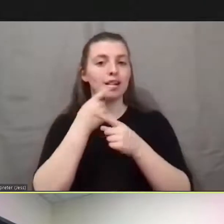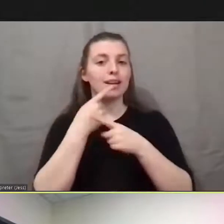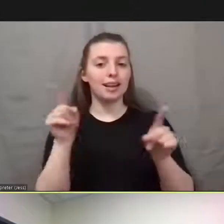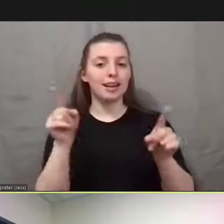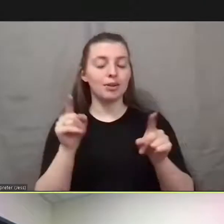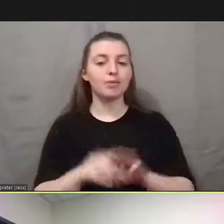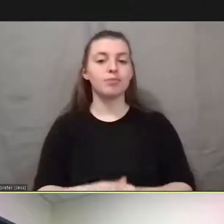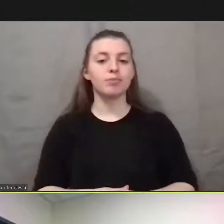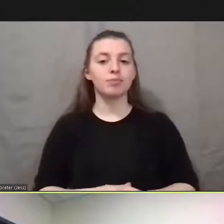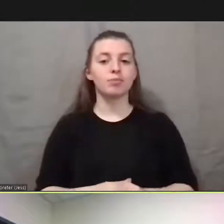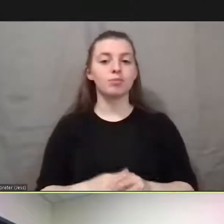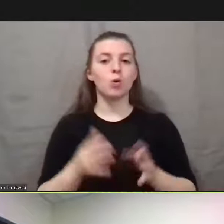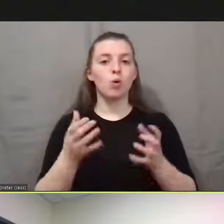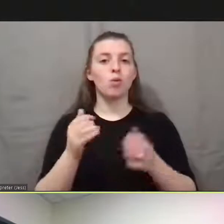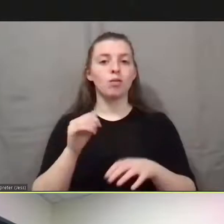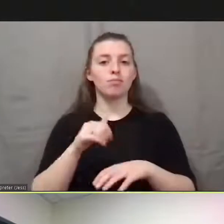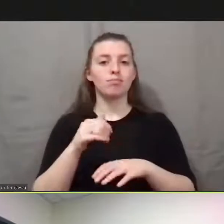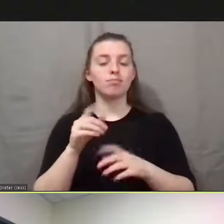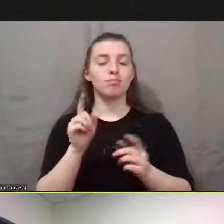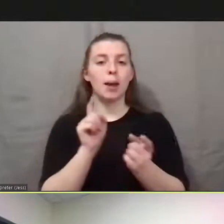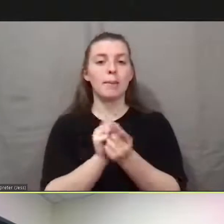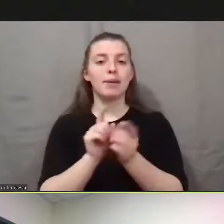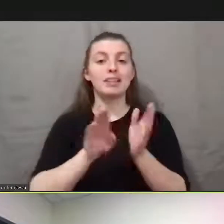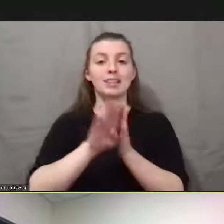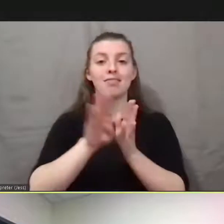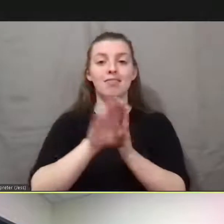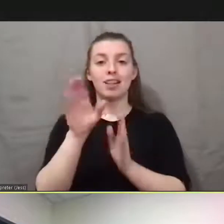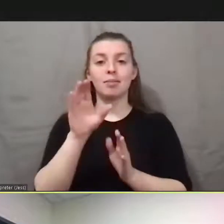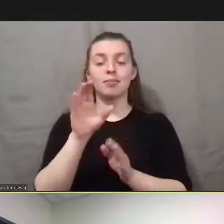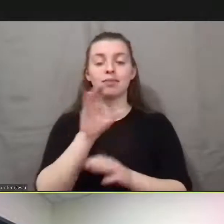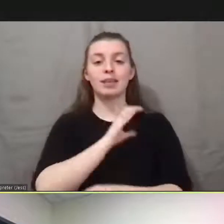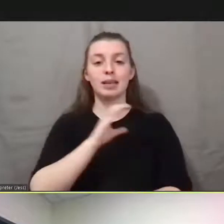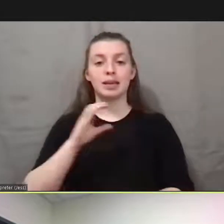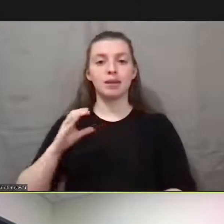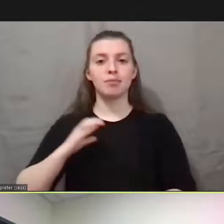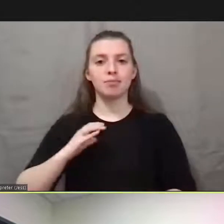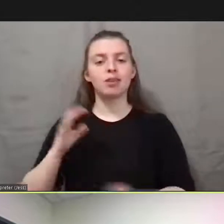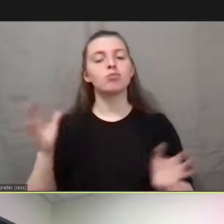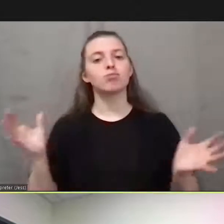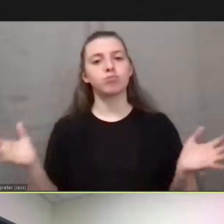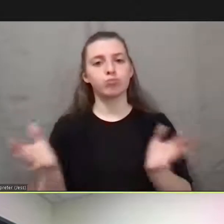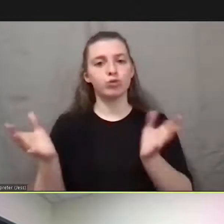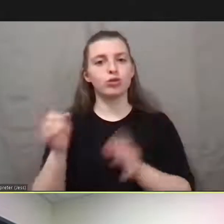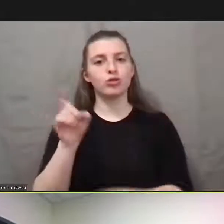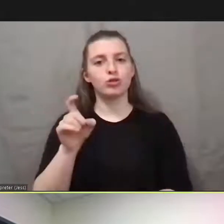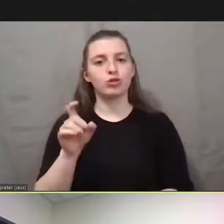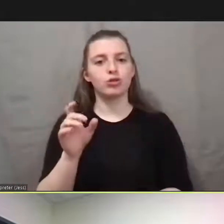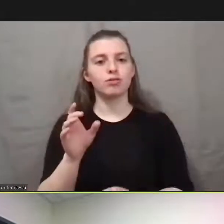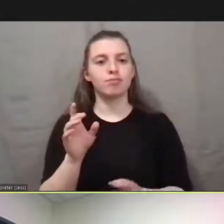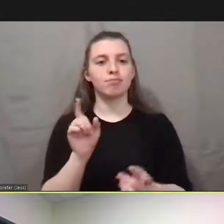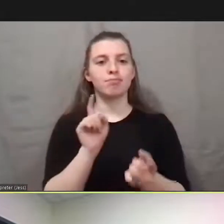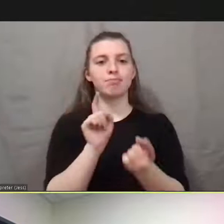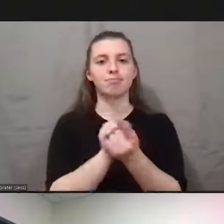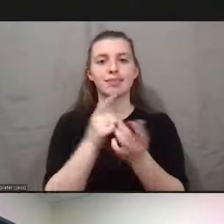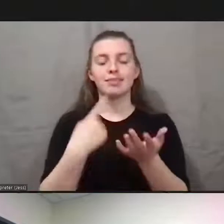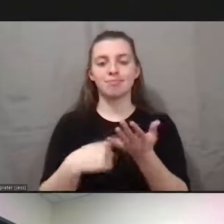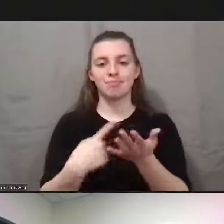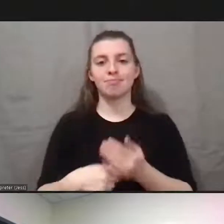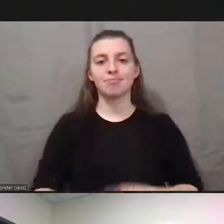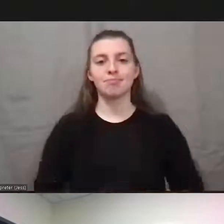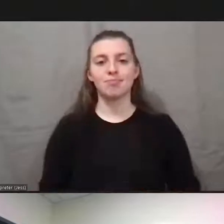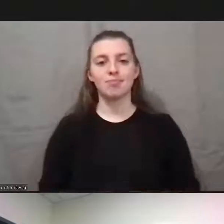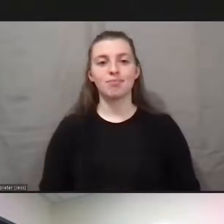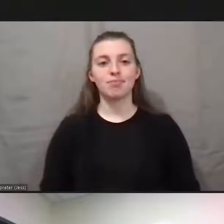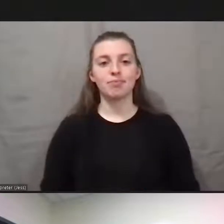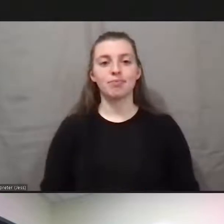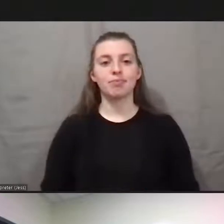committee, standard development committee for that third standard, again, we encourage members of the chamber to consider that opportunity. That's great. Thank you very